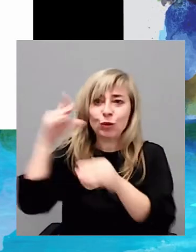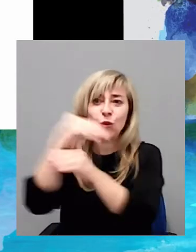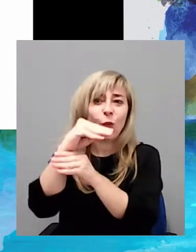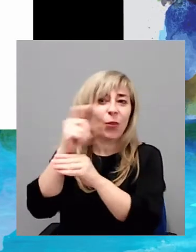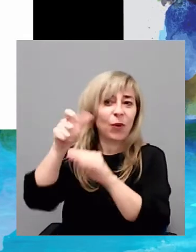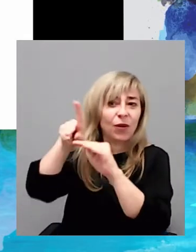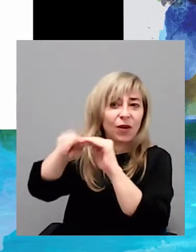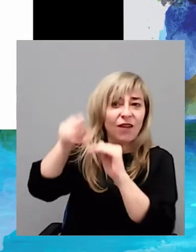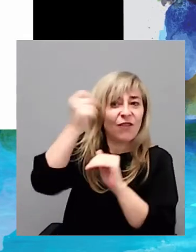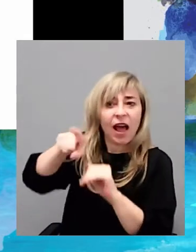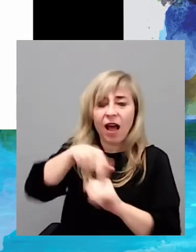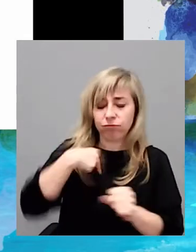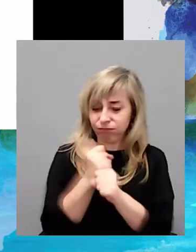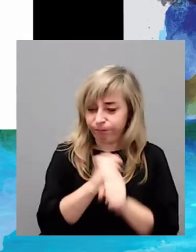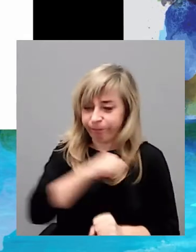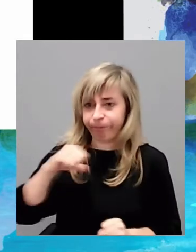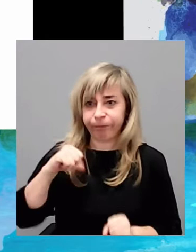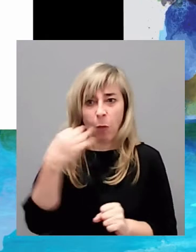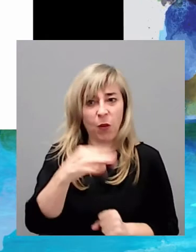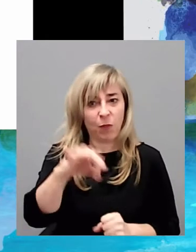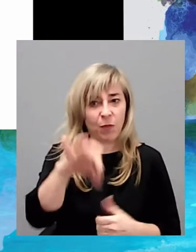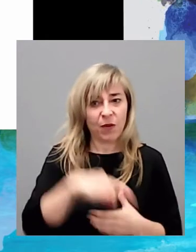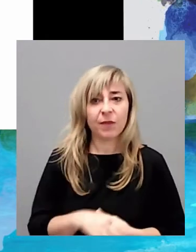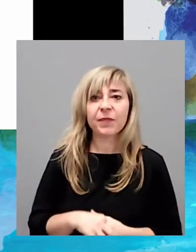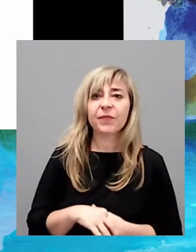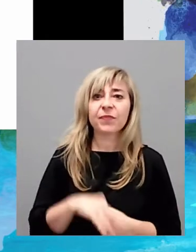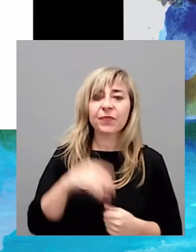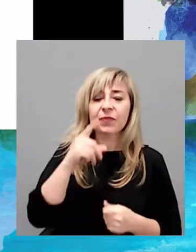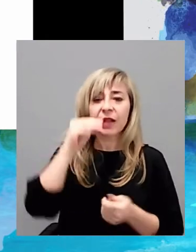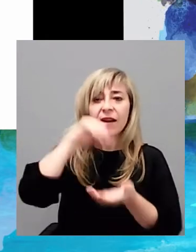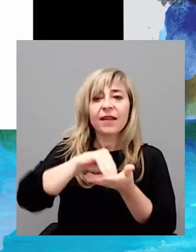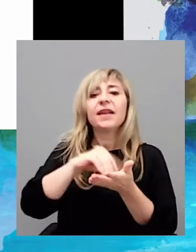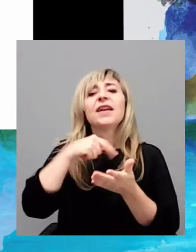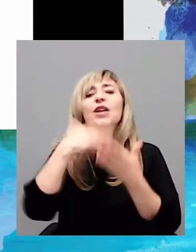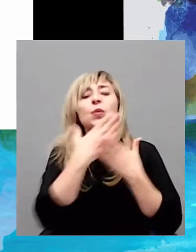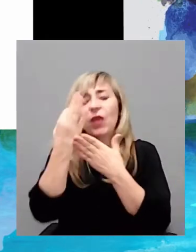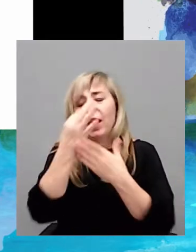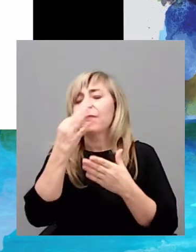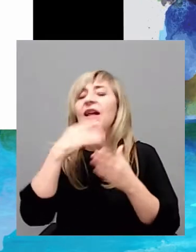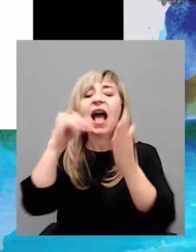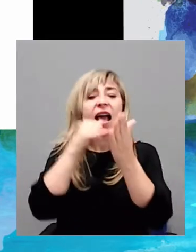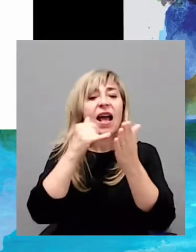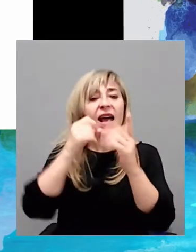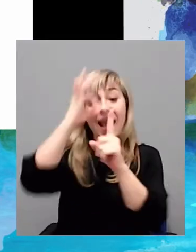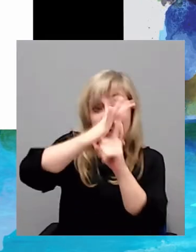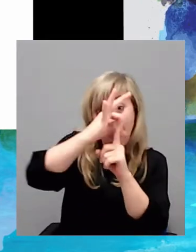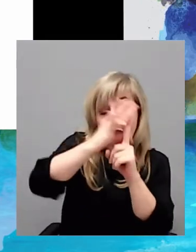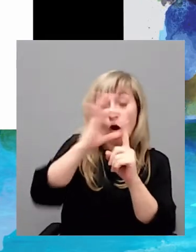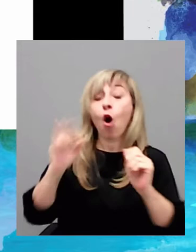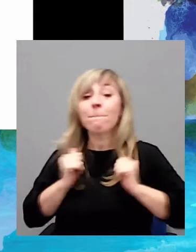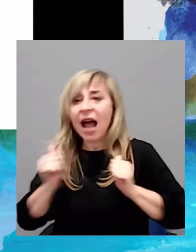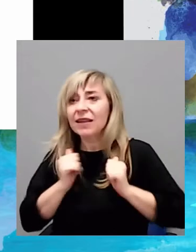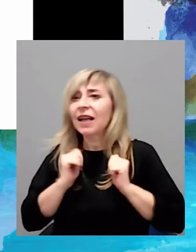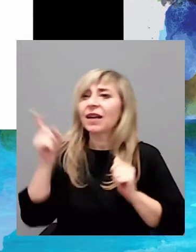The first things that we did in research was look at if there was a class